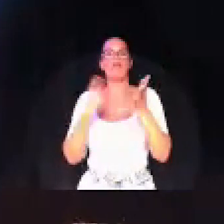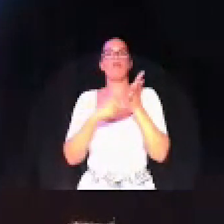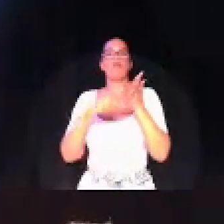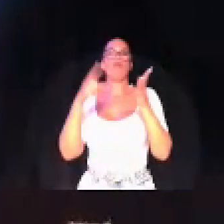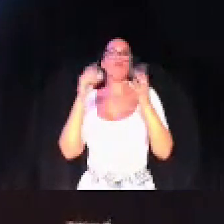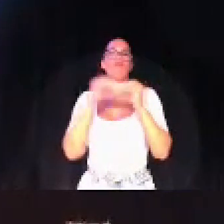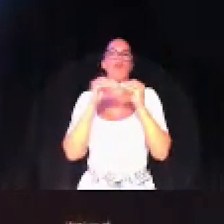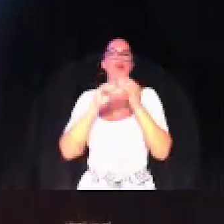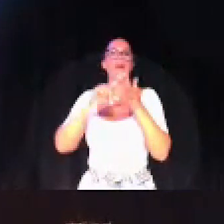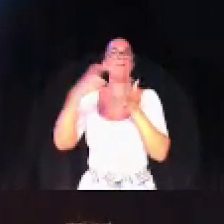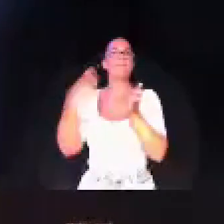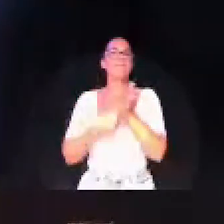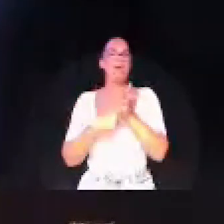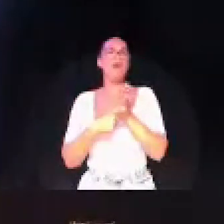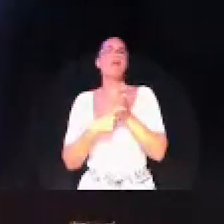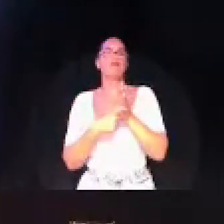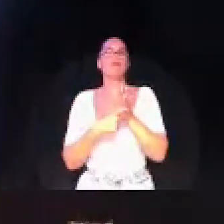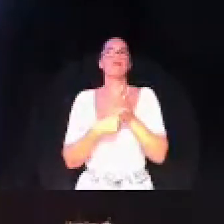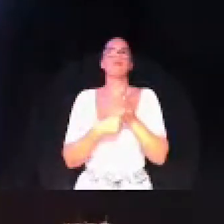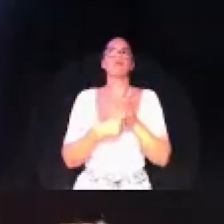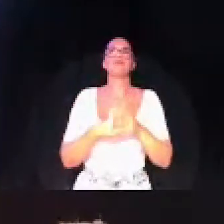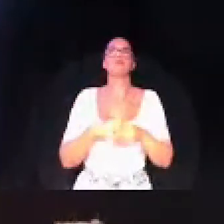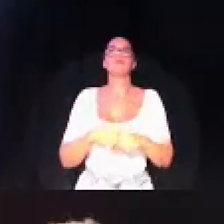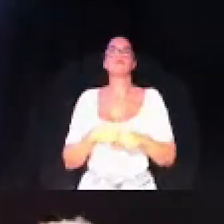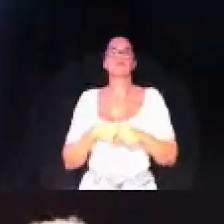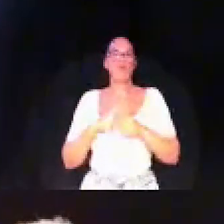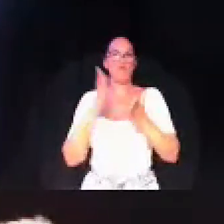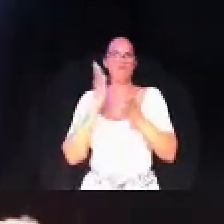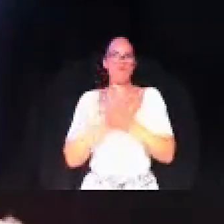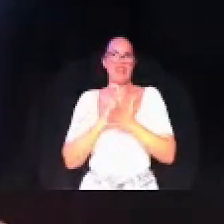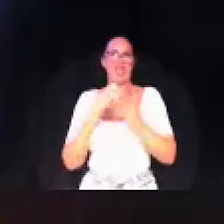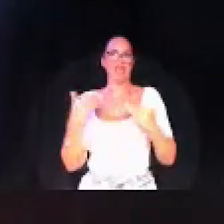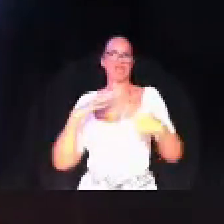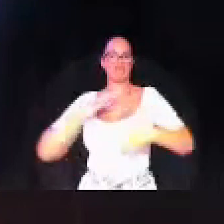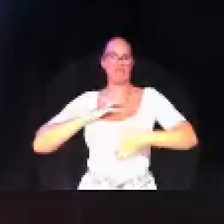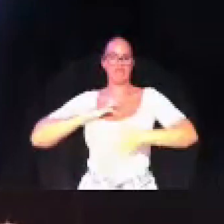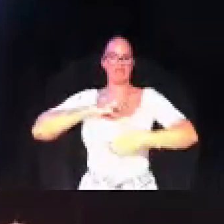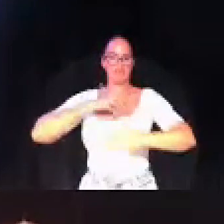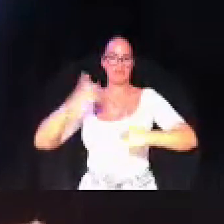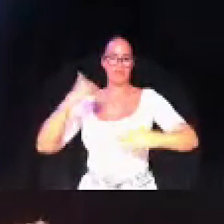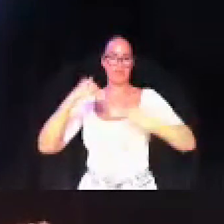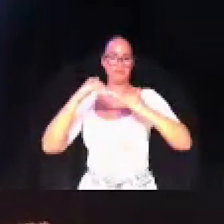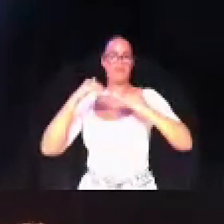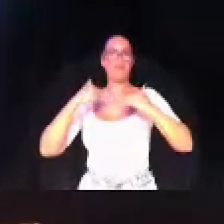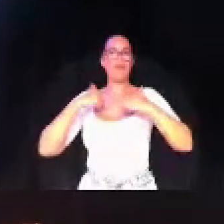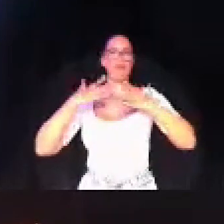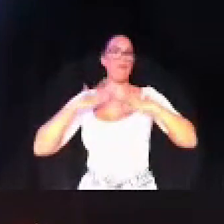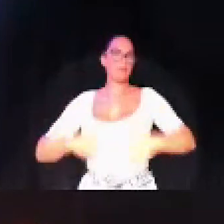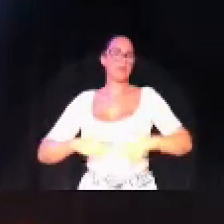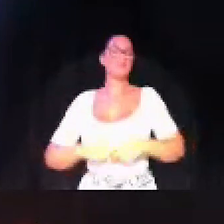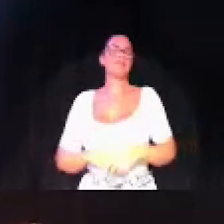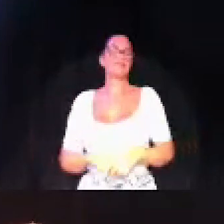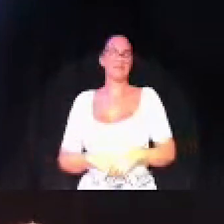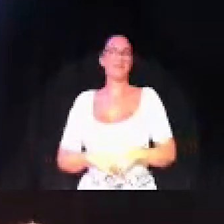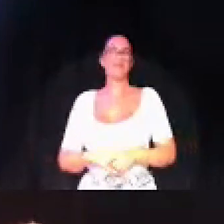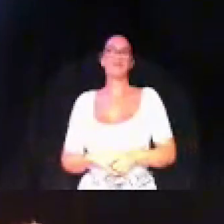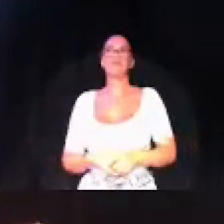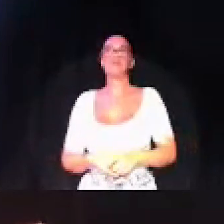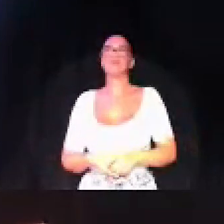housing electronics in kind of more bodily like textiles as a way to fit and this kind of